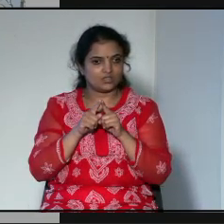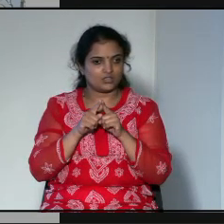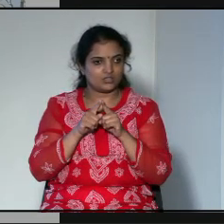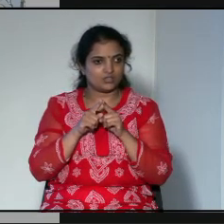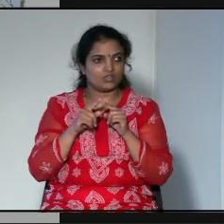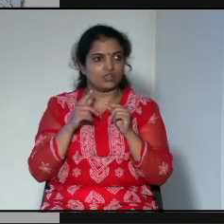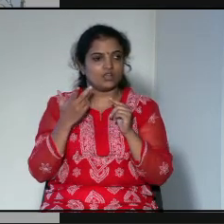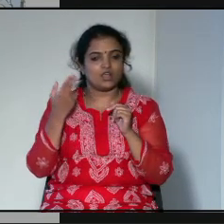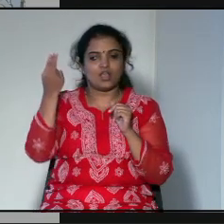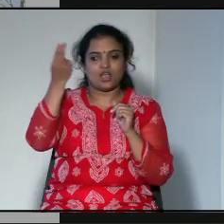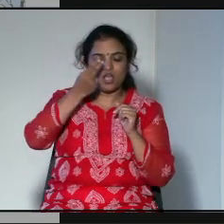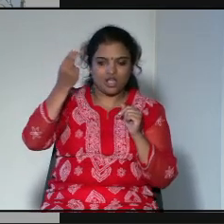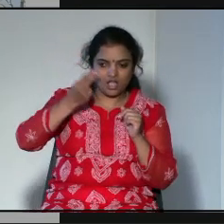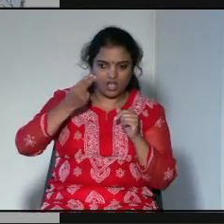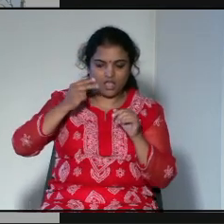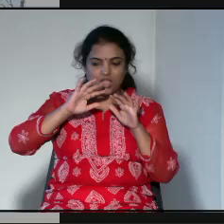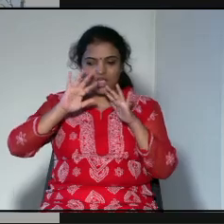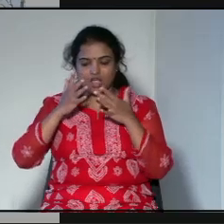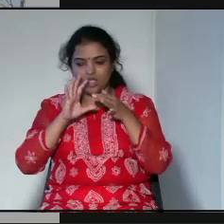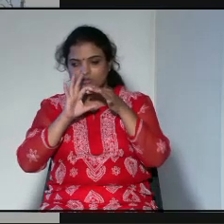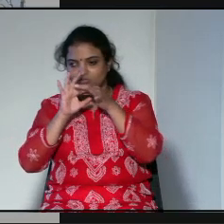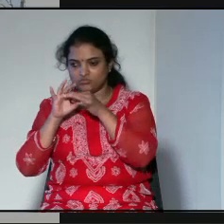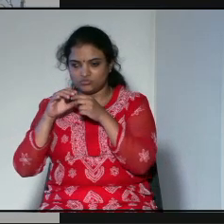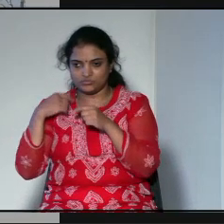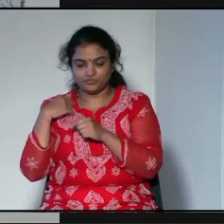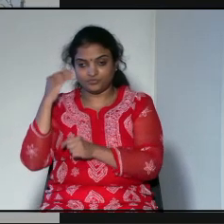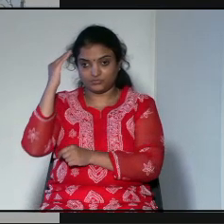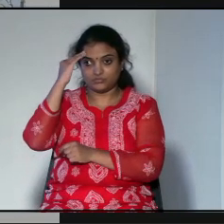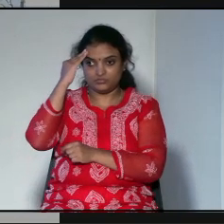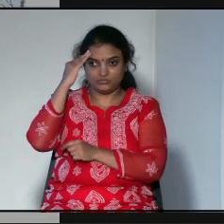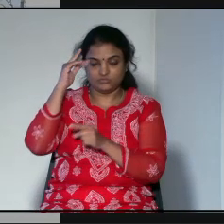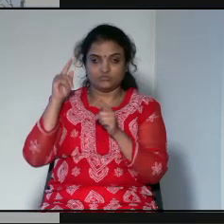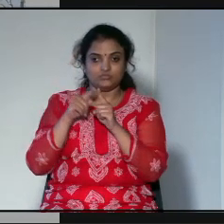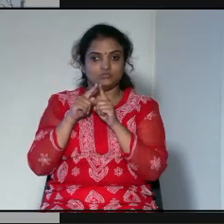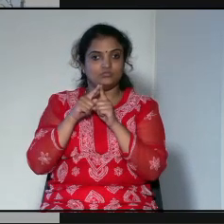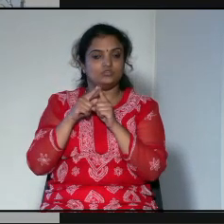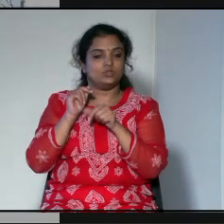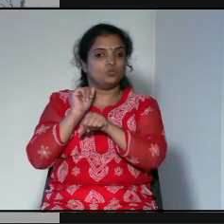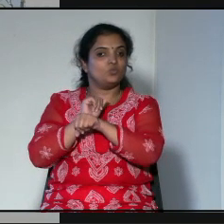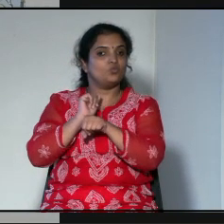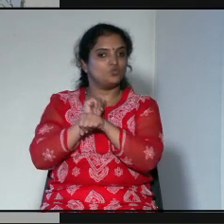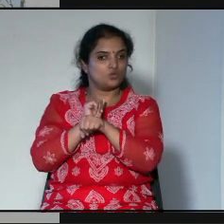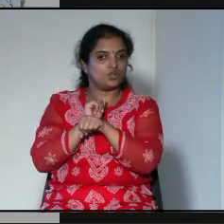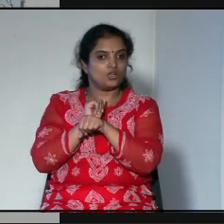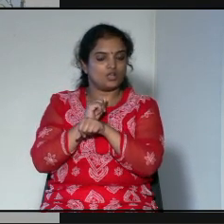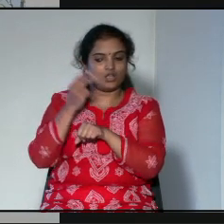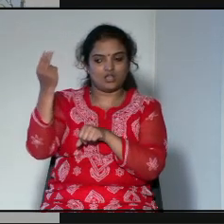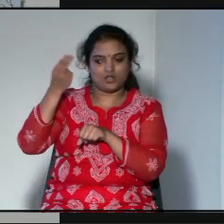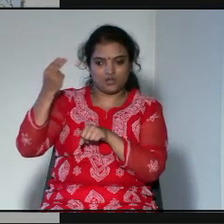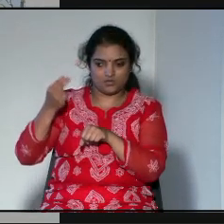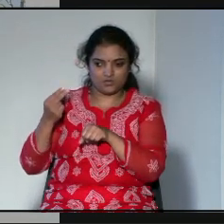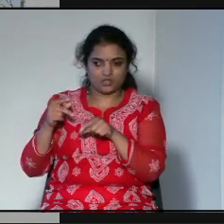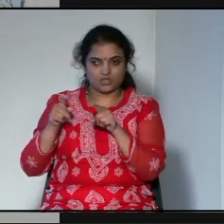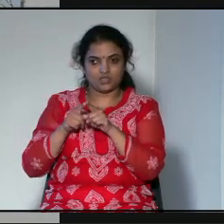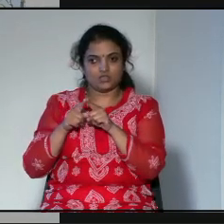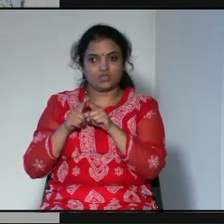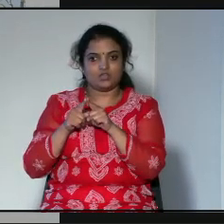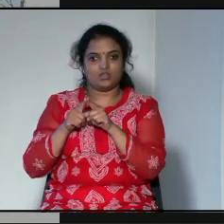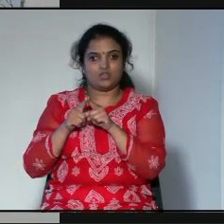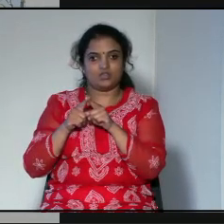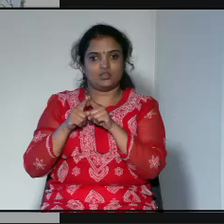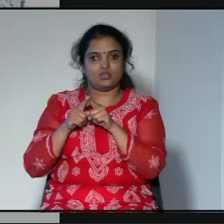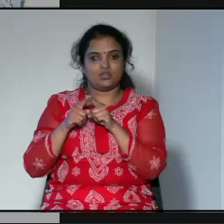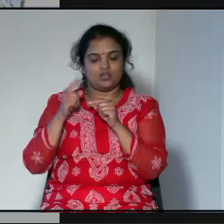to a distant mountain venue and finds himself transformed from a work of contemporary art into a devotional